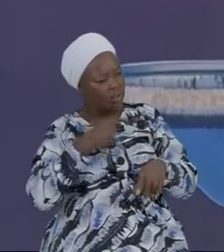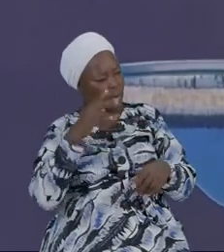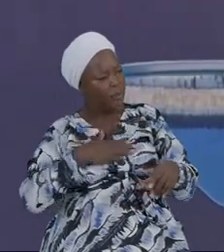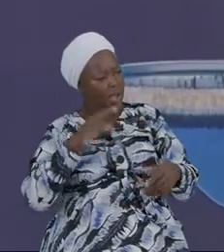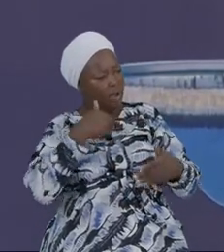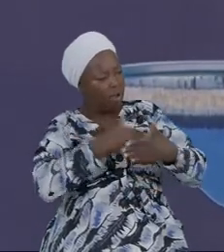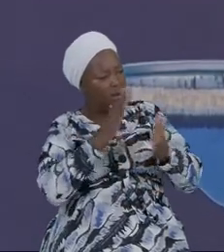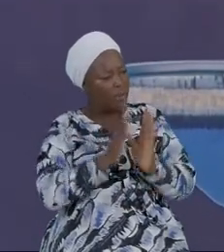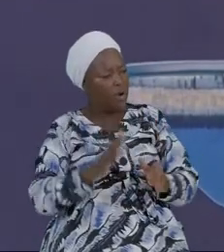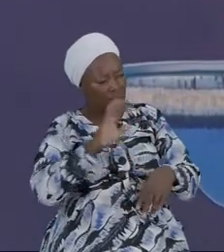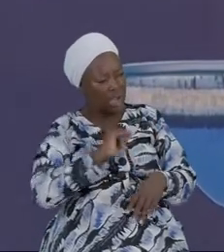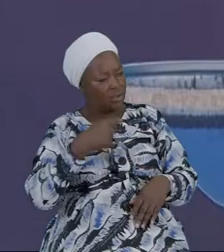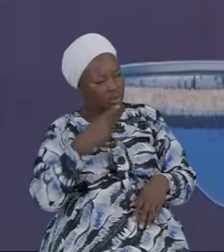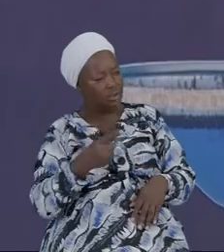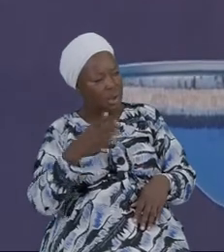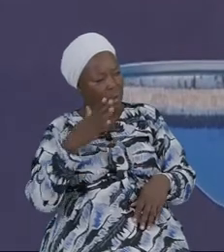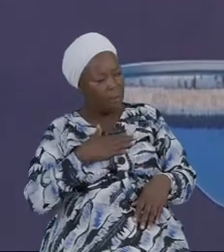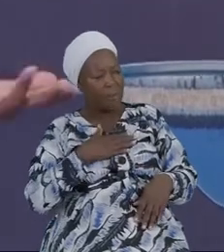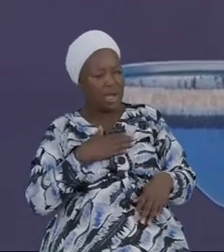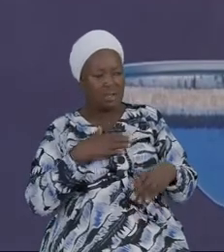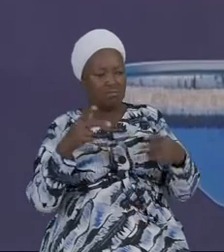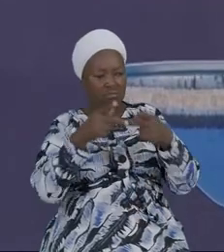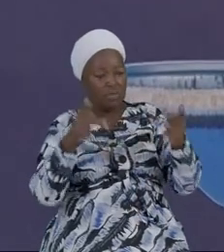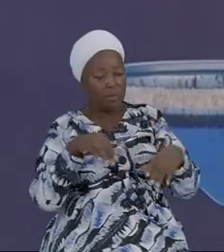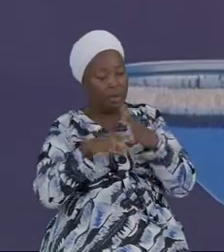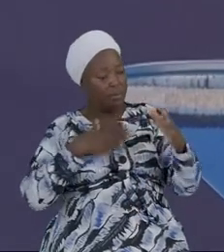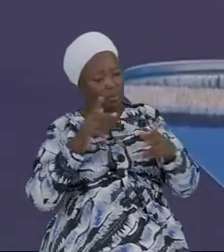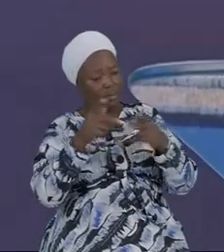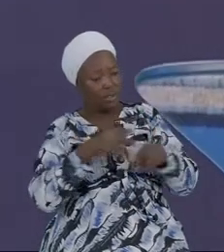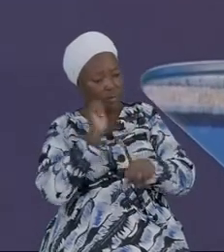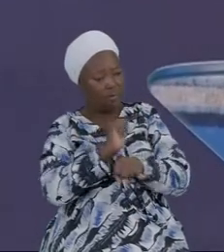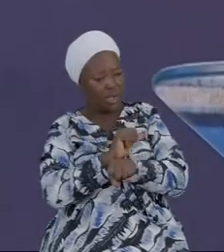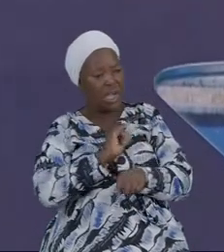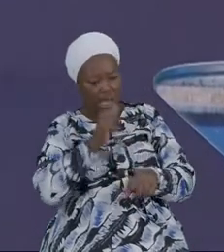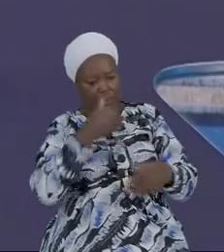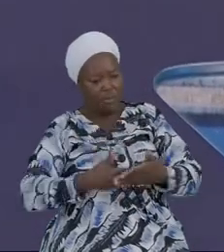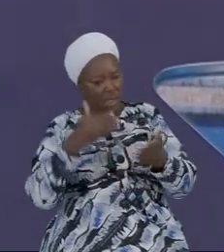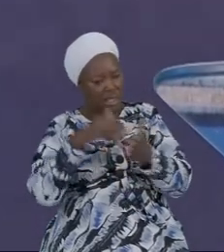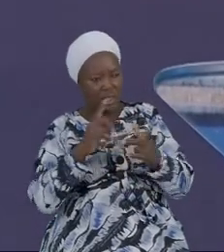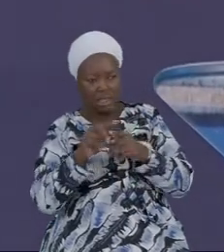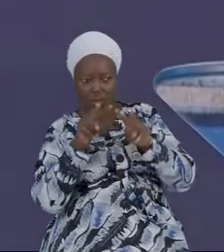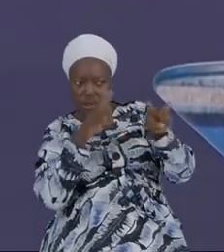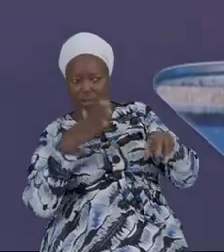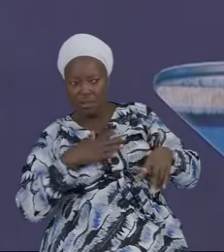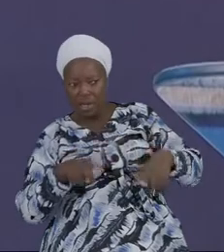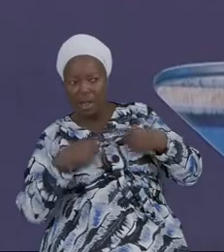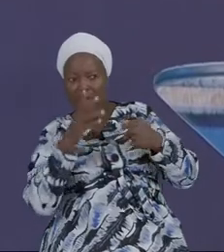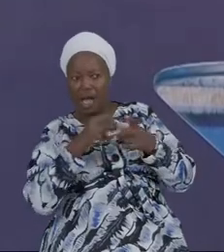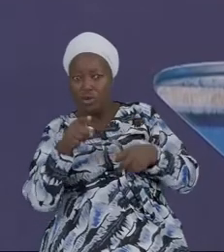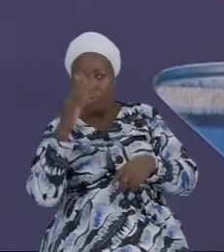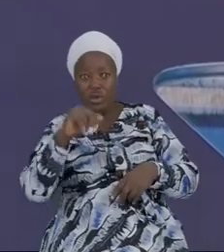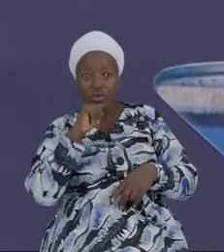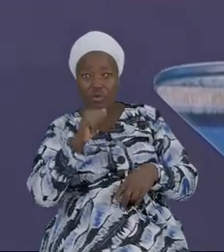neighbors, I told my co-tenants, I am born again, and they'll be watching my life. And you will